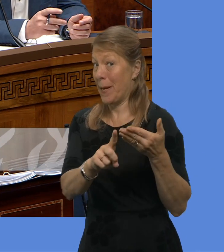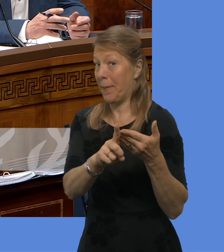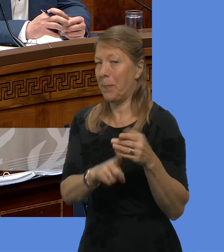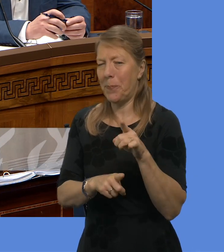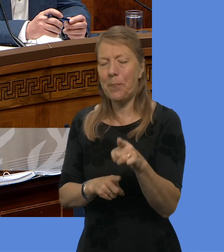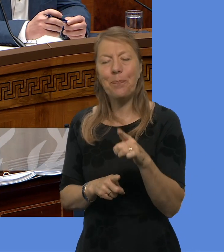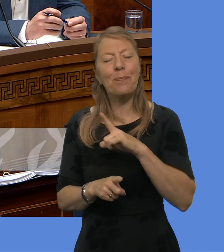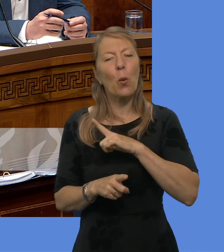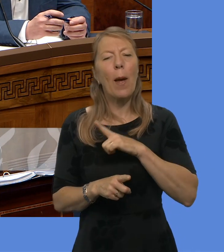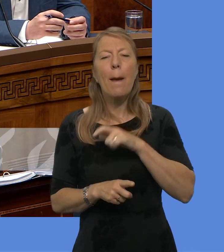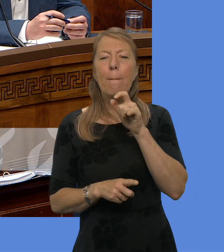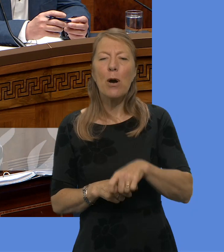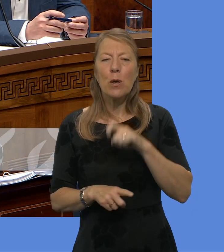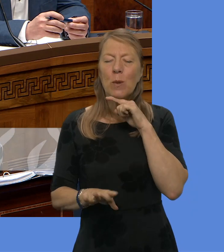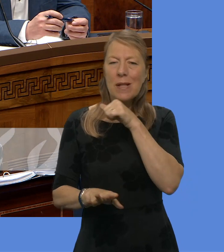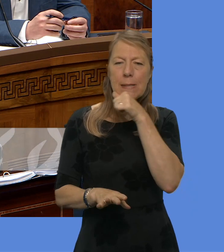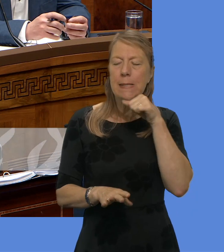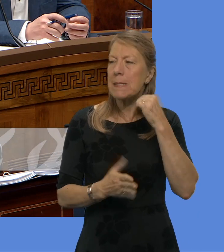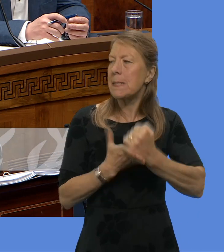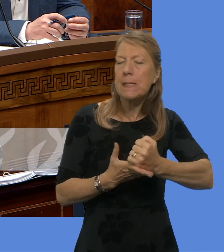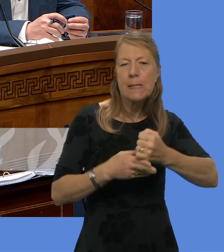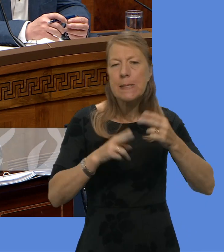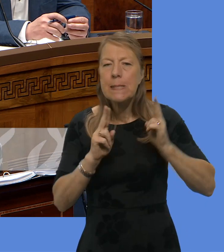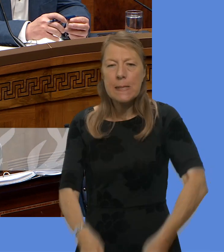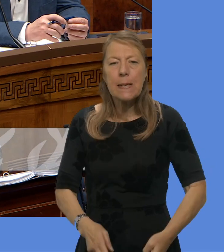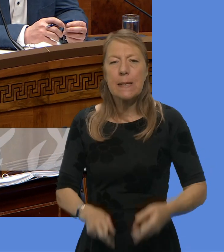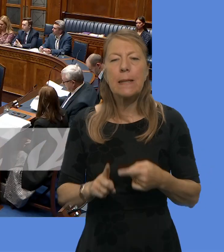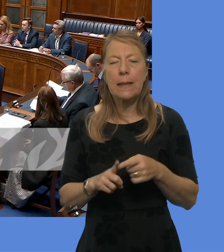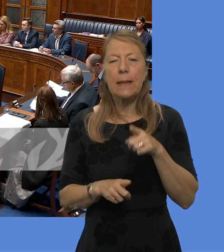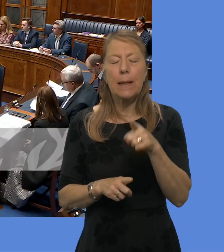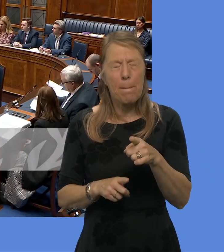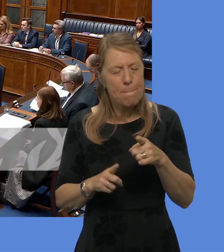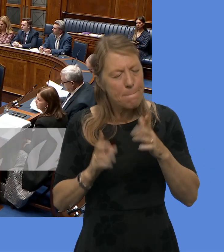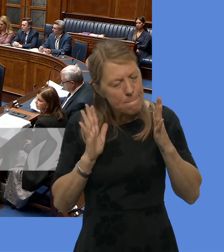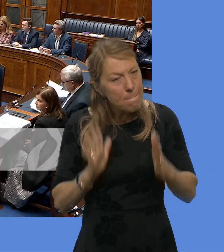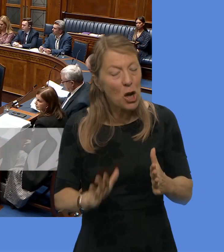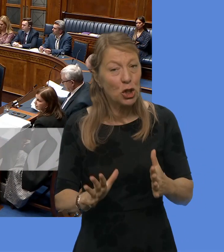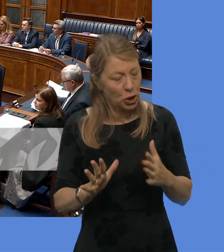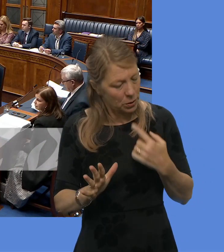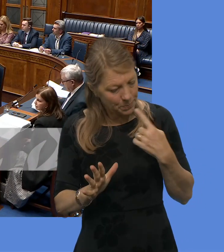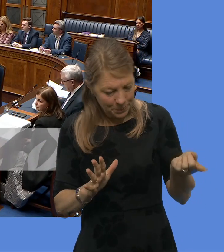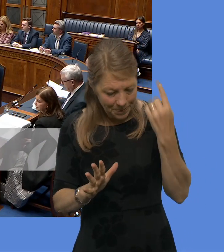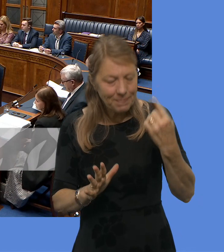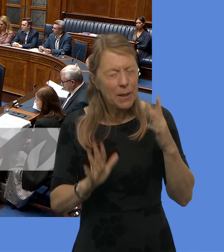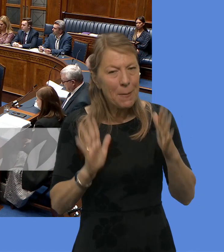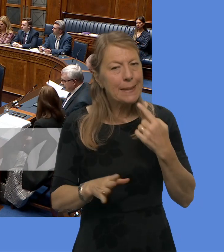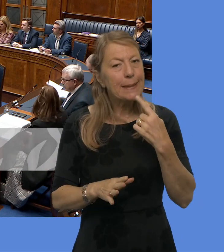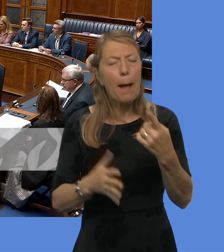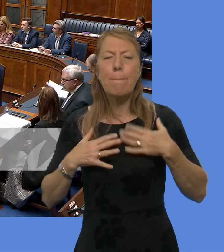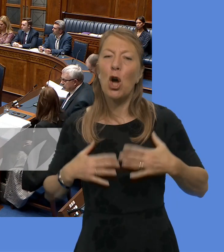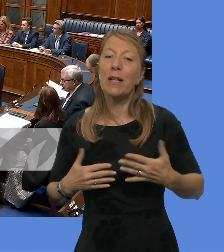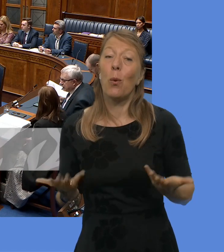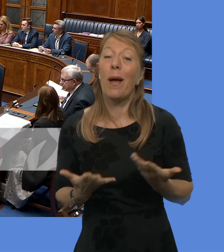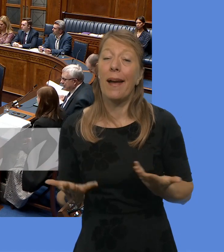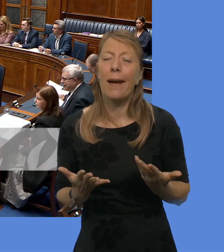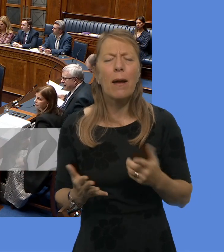location of their victims' remains in so-called no-body cases, and is being taken forward in light of a campaign spearheaded by Charlotte